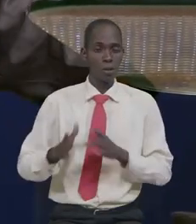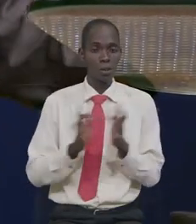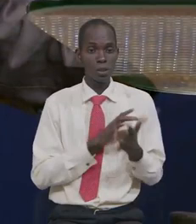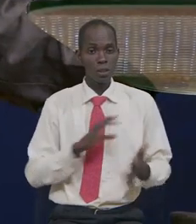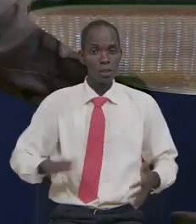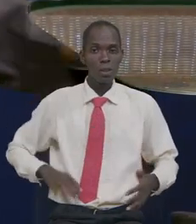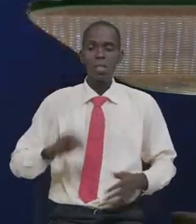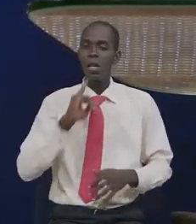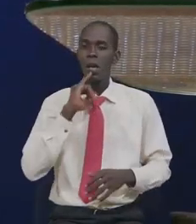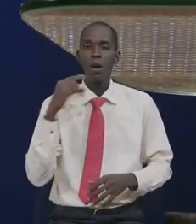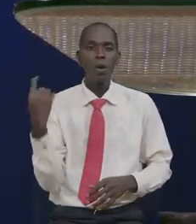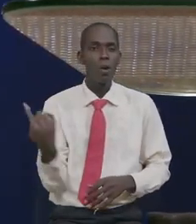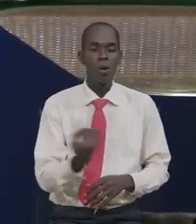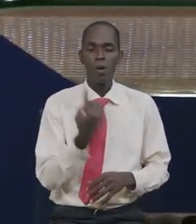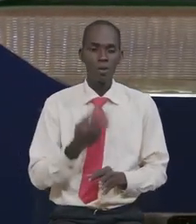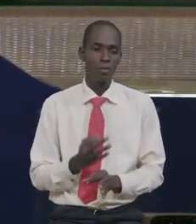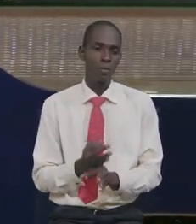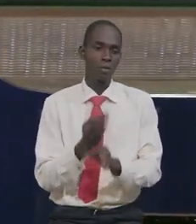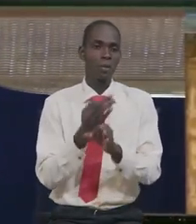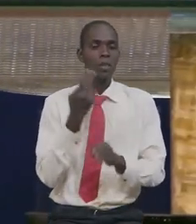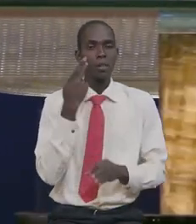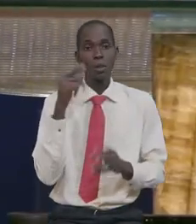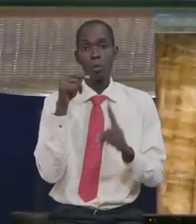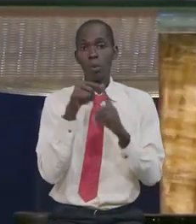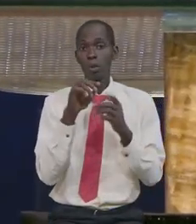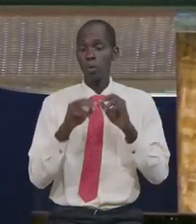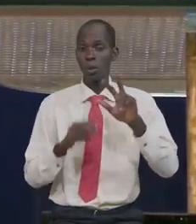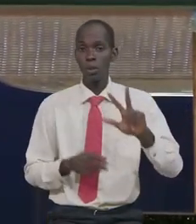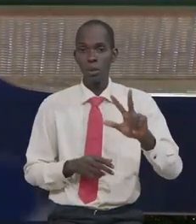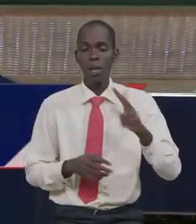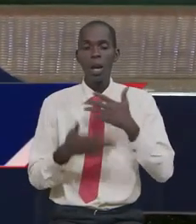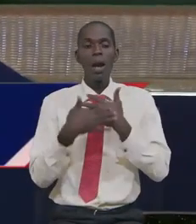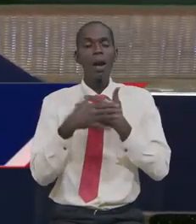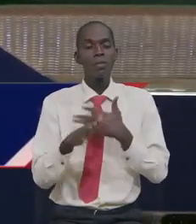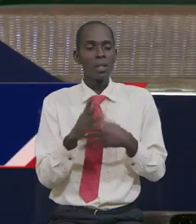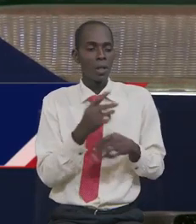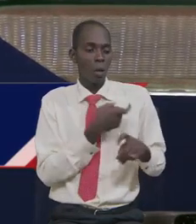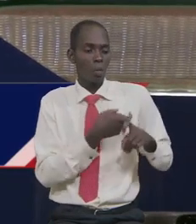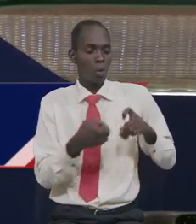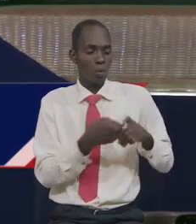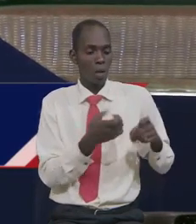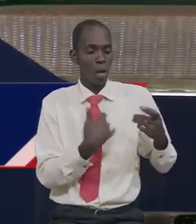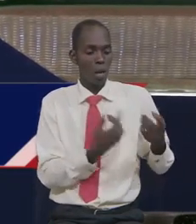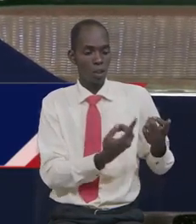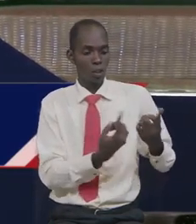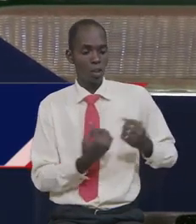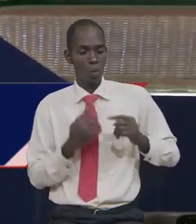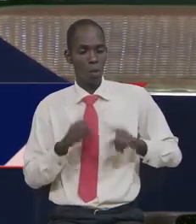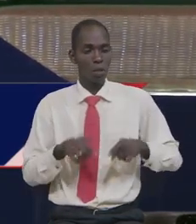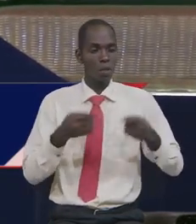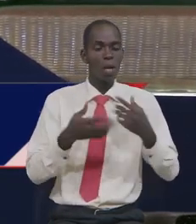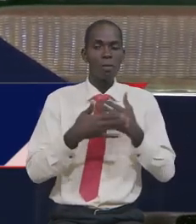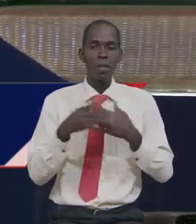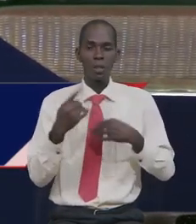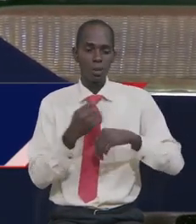is always faithful. We're looking at number three now. After the persecution, after the preservation,